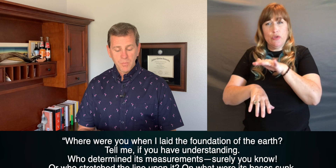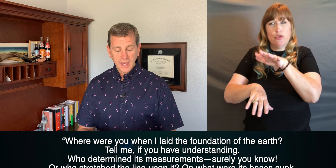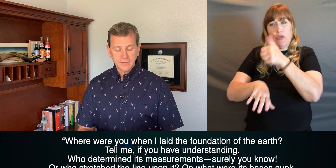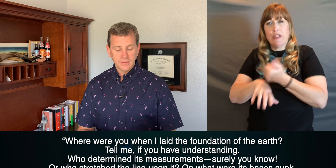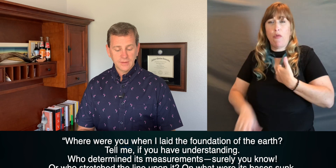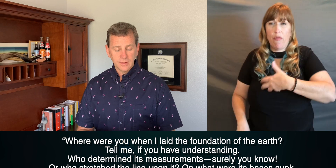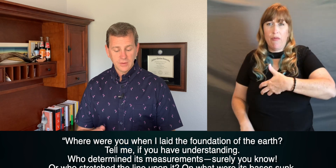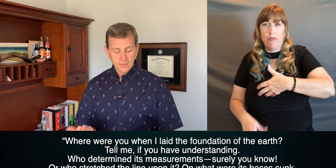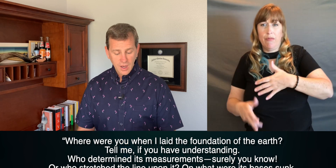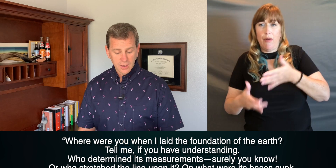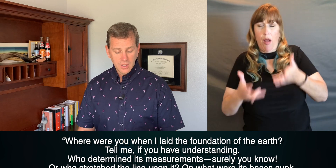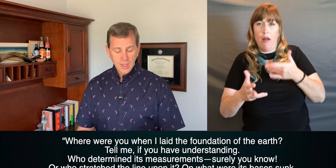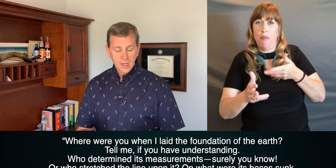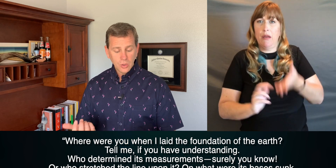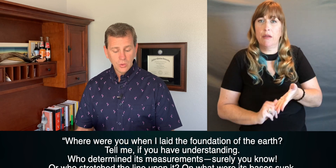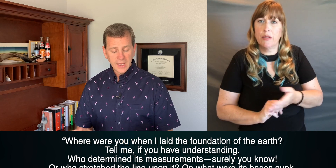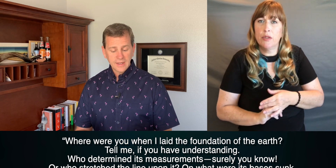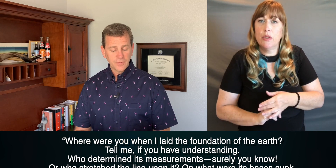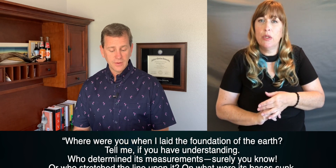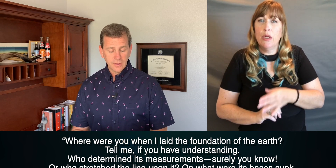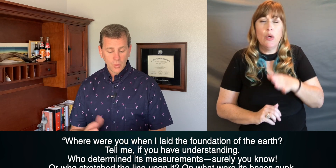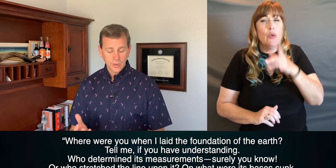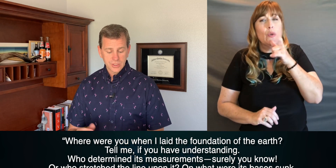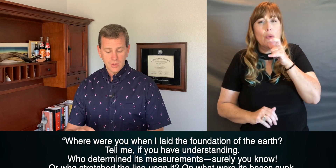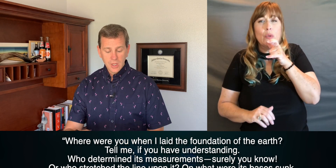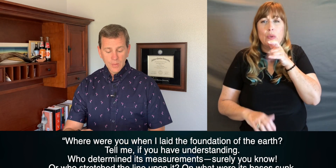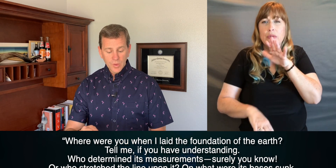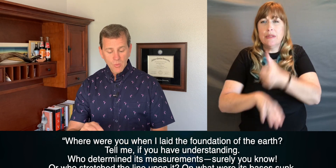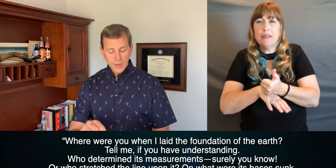were its bases sunk? And who laid its